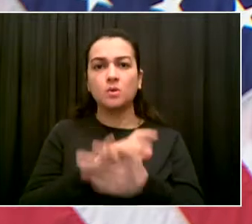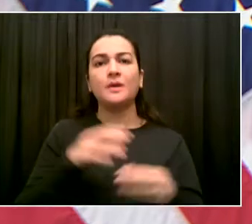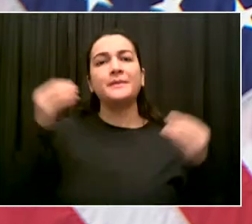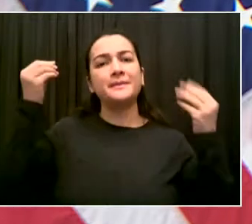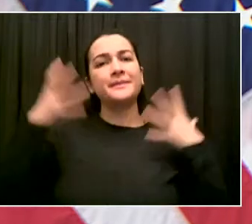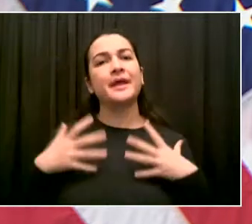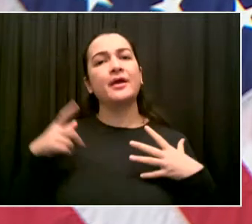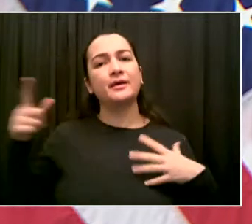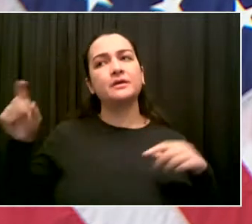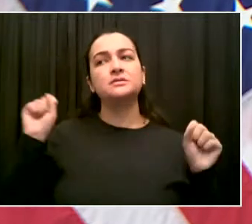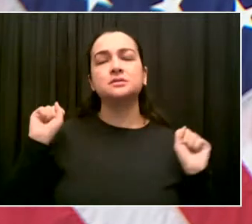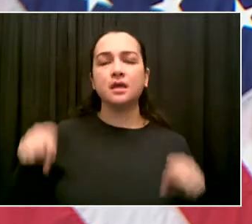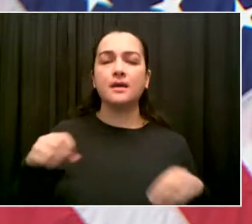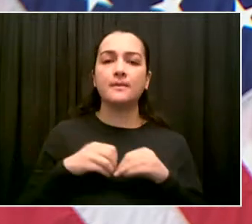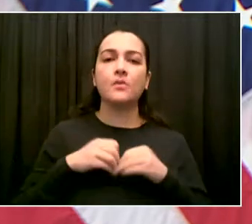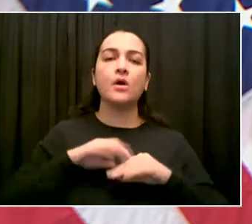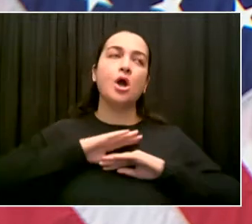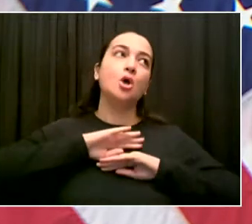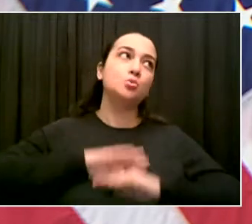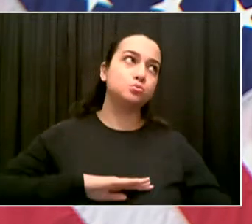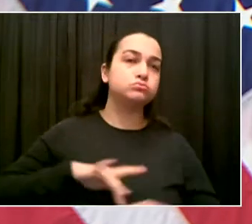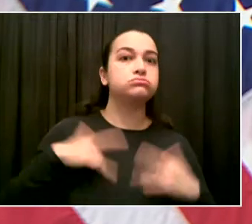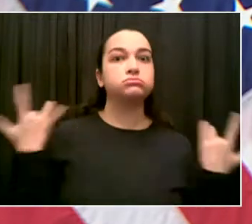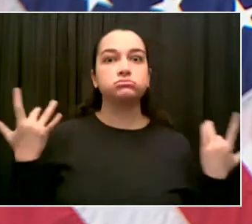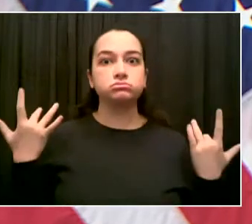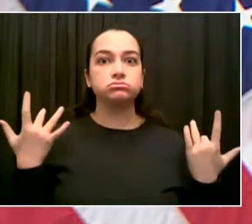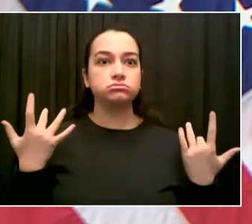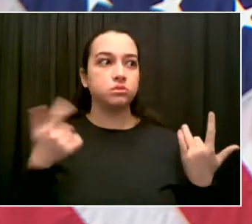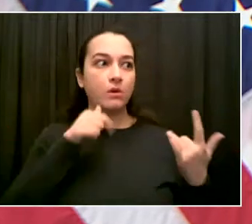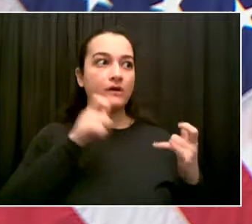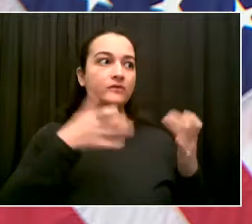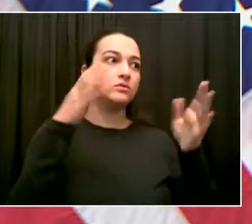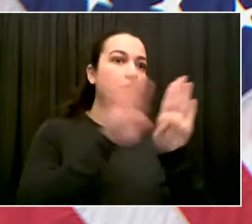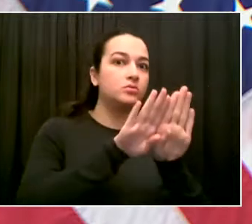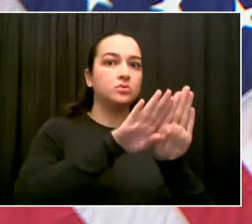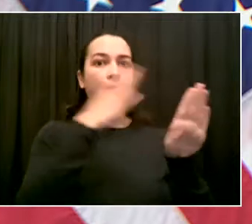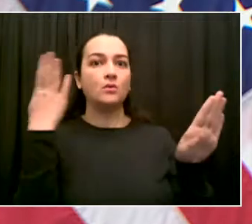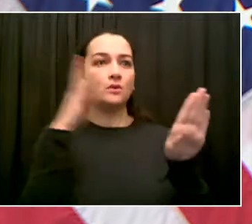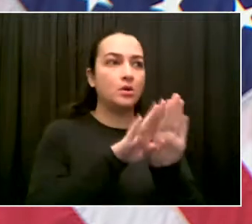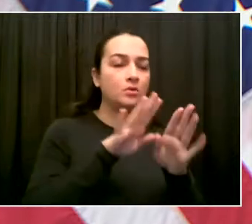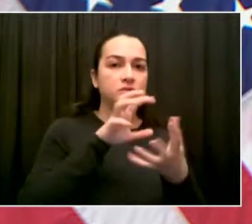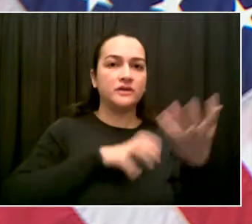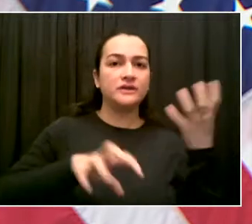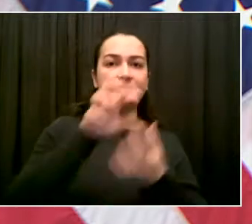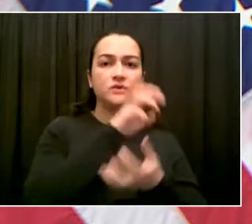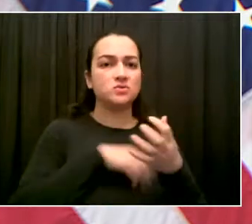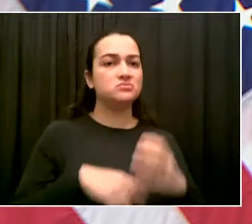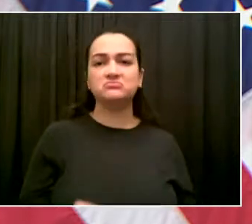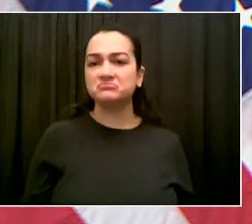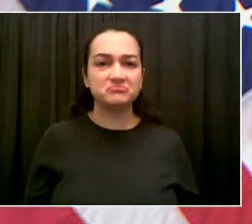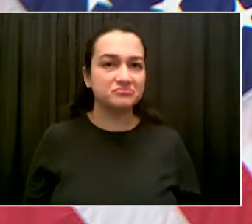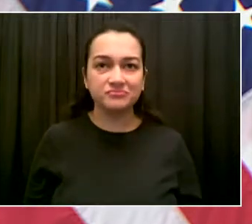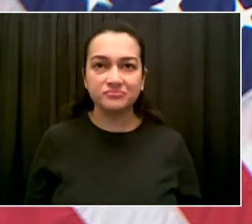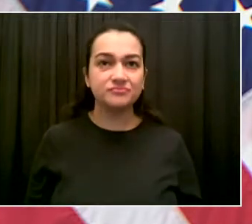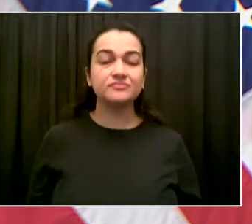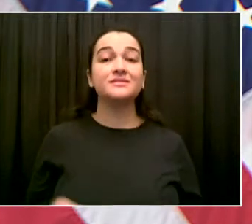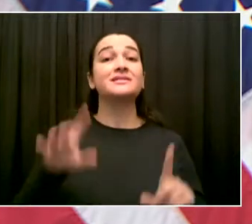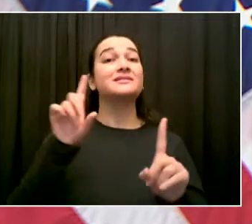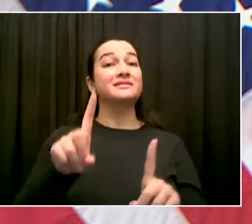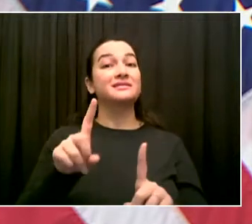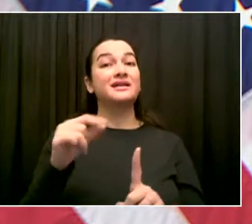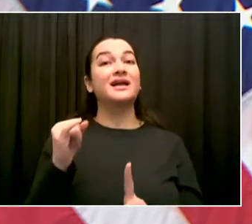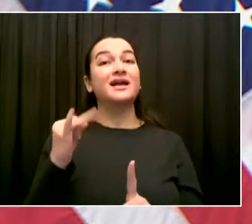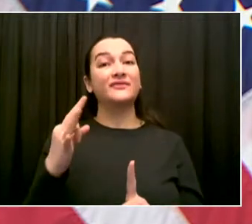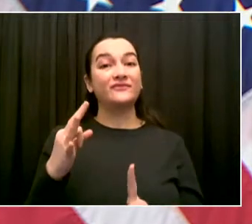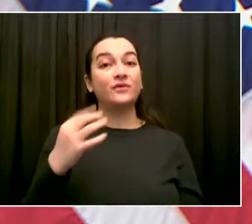quarantines will continue if a positive case is identified in a classroom. We must still assume that everyone is a close contact in this